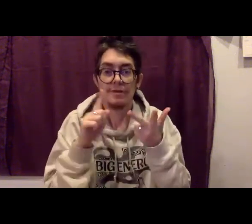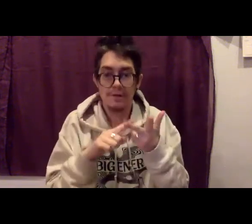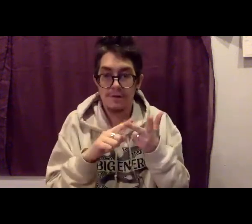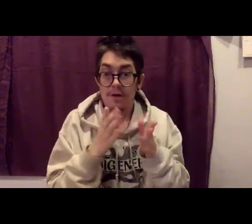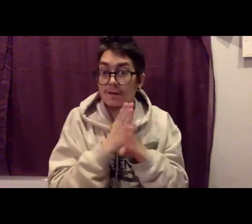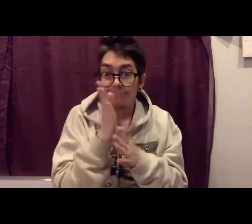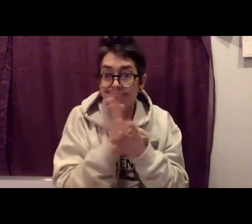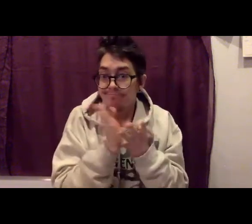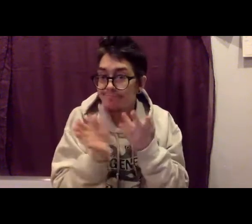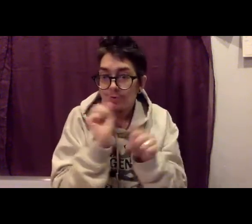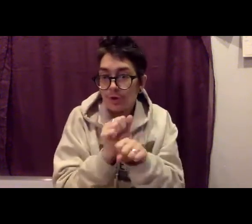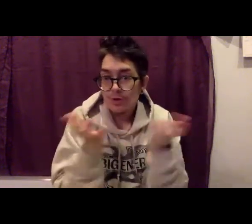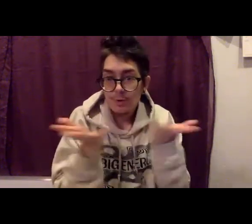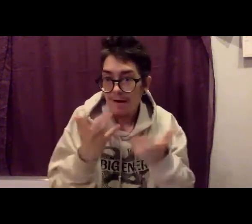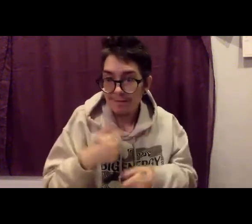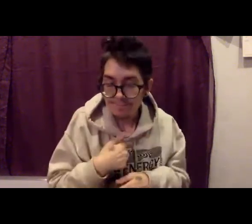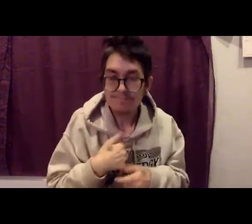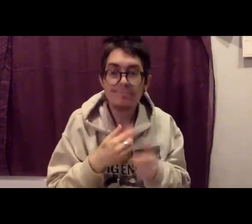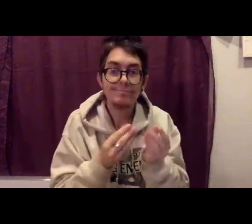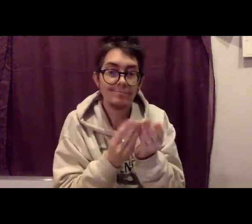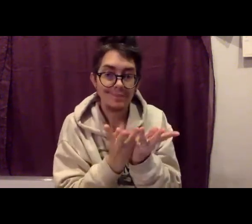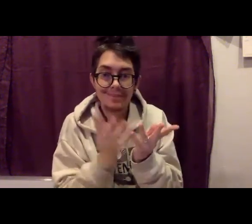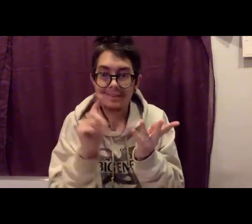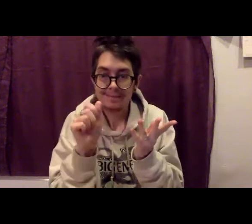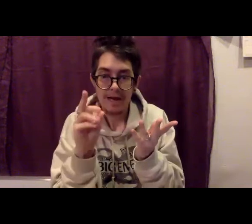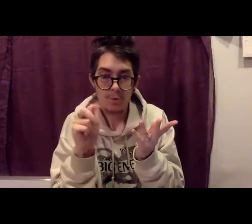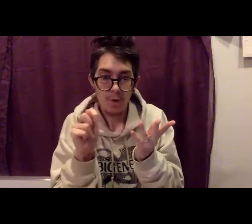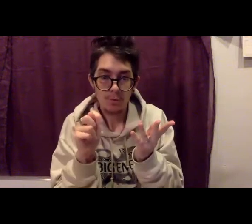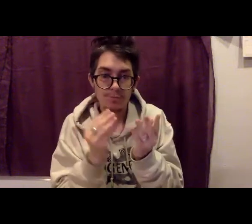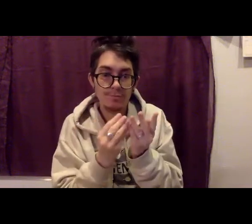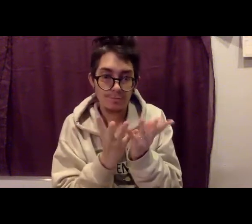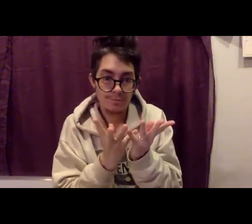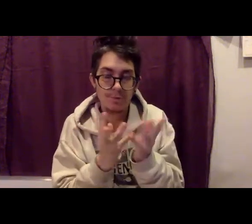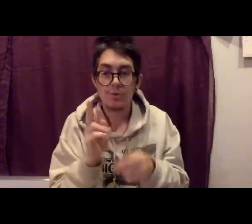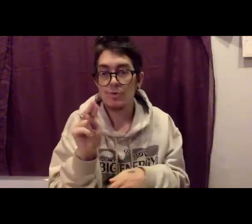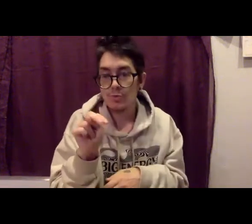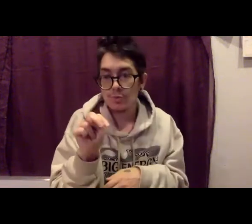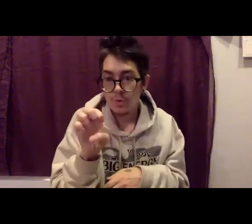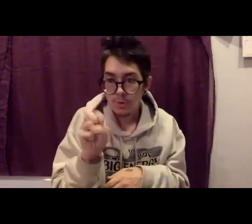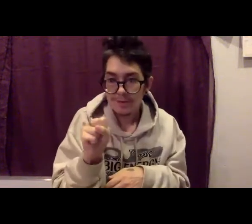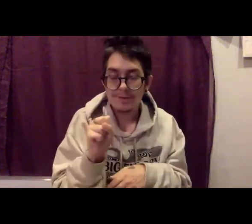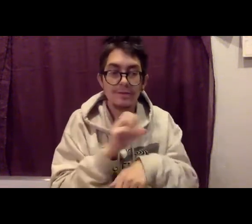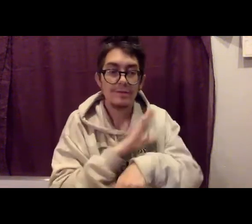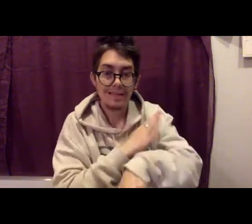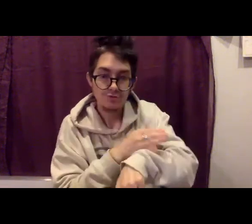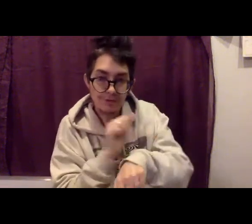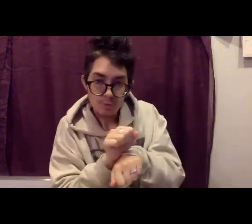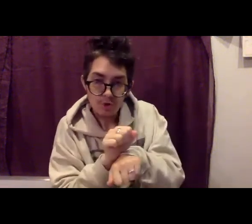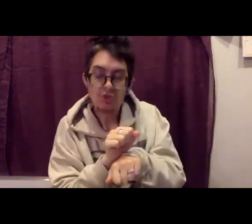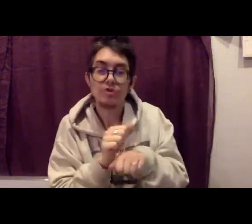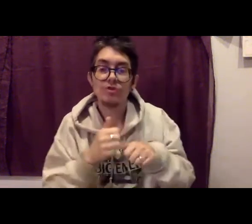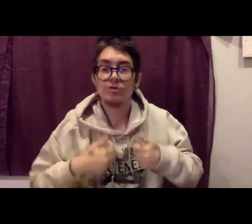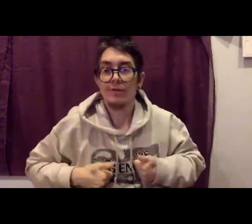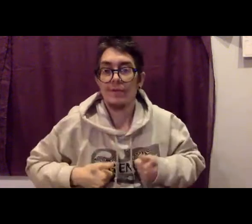And so my preferred pronouns are he or they. And so I have a variety of different modalities. I work with tarot, I work with